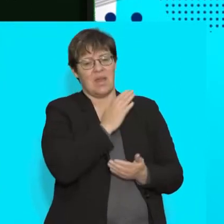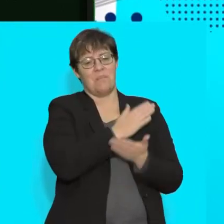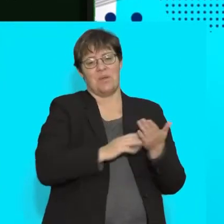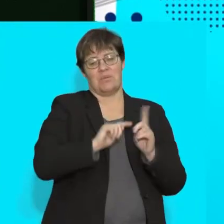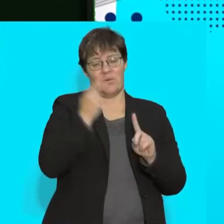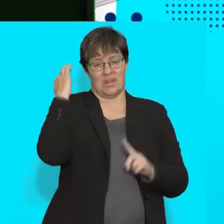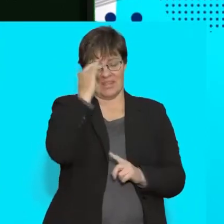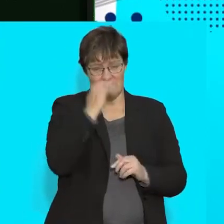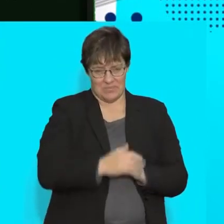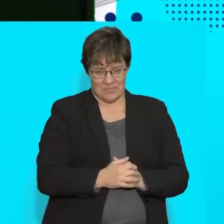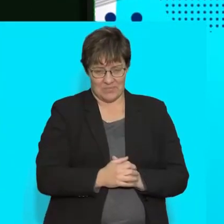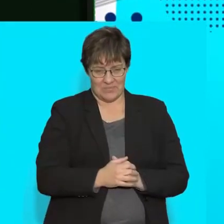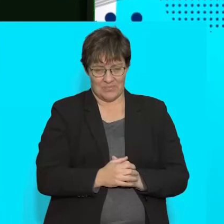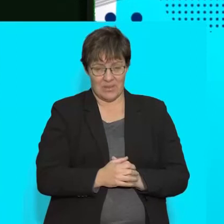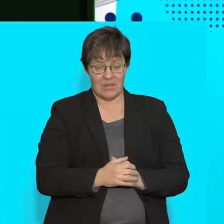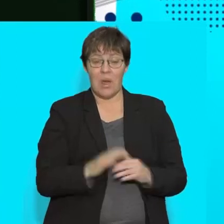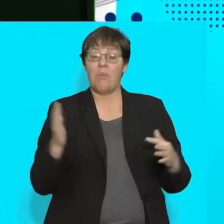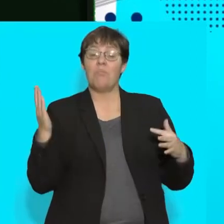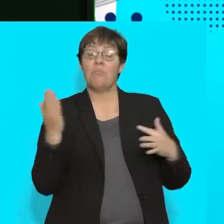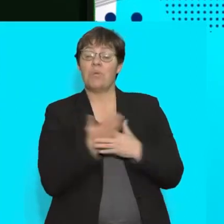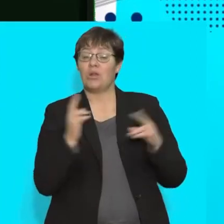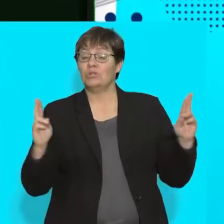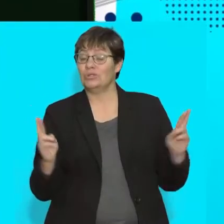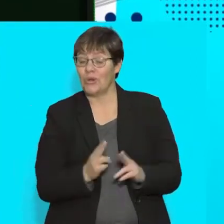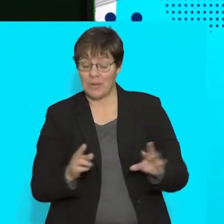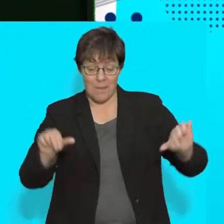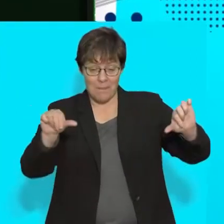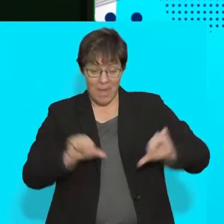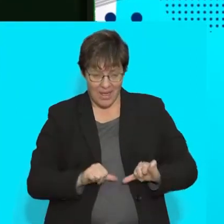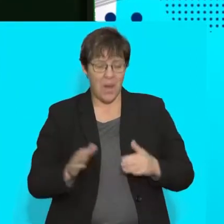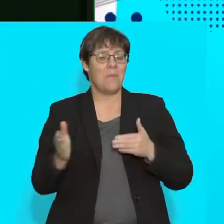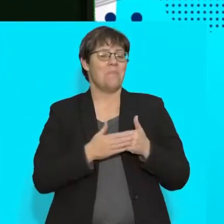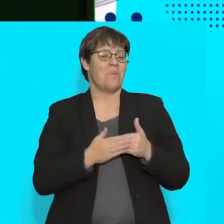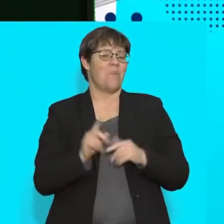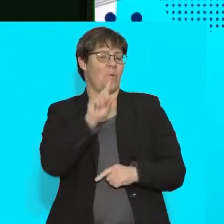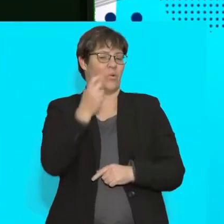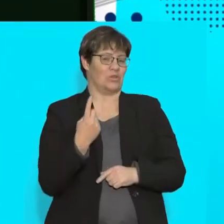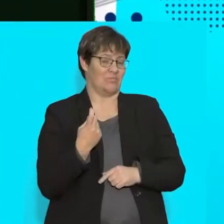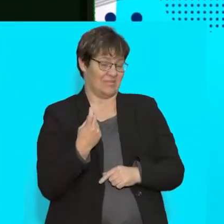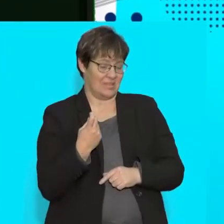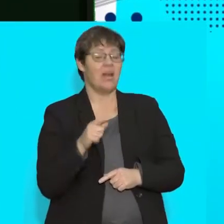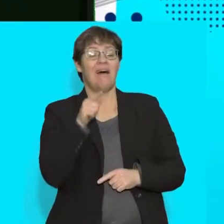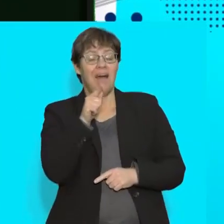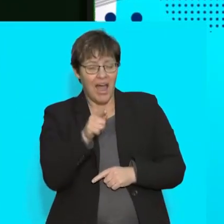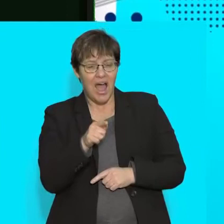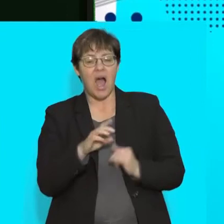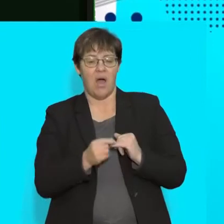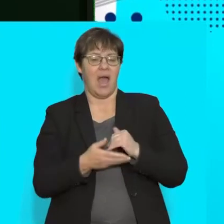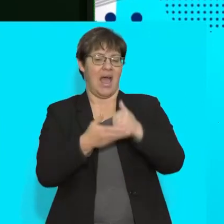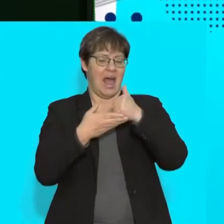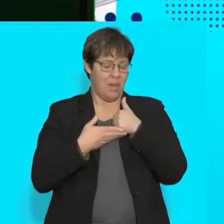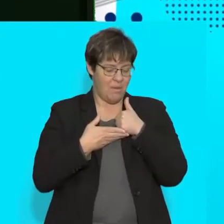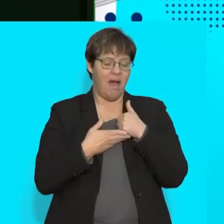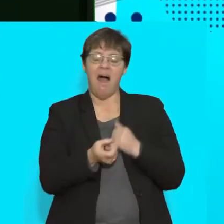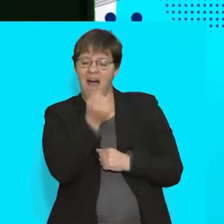midpoint theorem? Guys, I want us to take a quick ad break. When we come back, we're going to do one more question that is going to try and assist